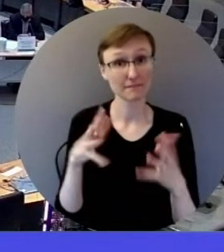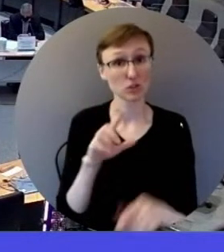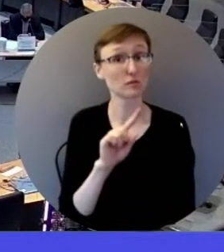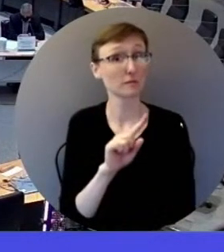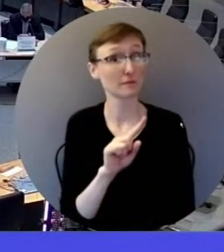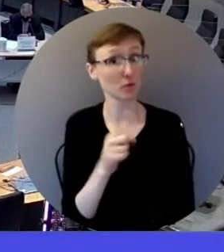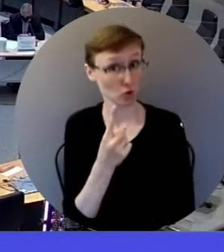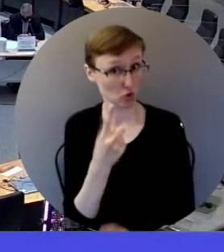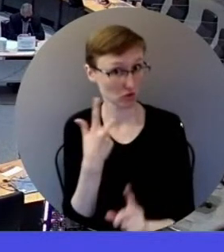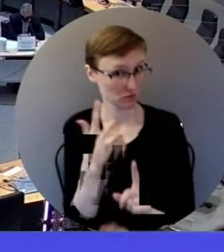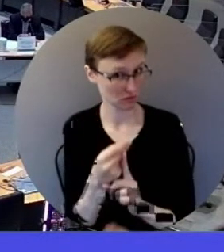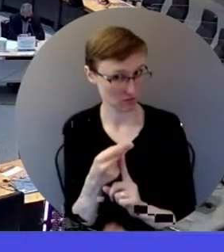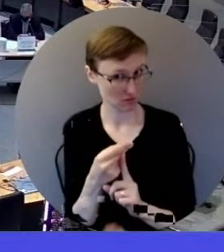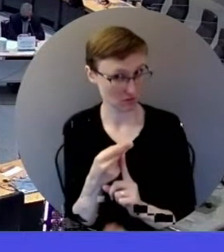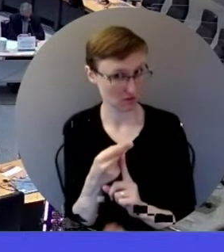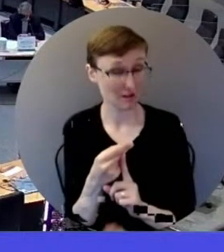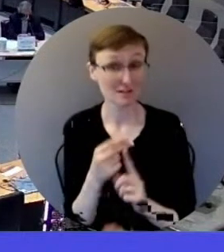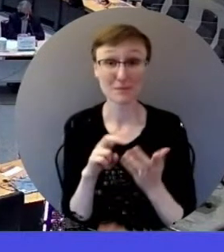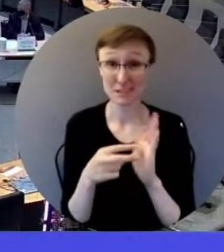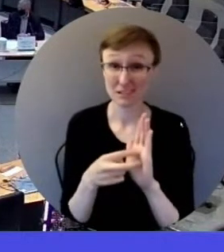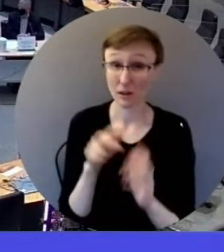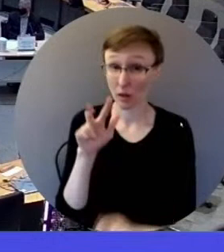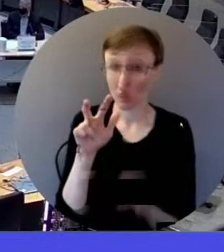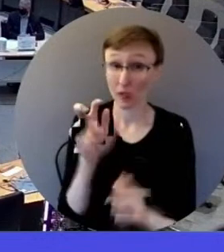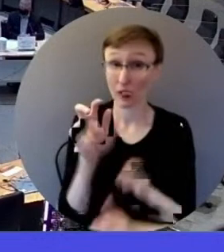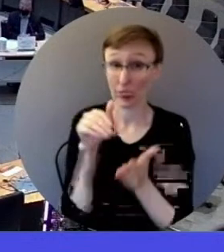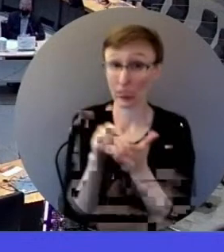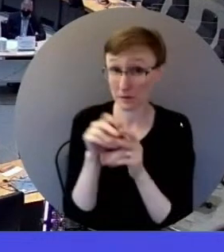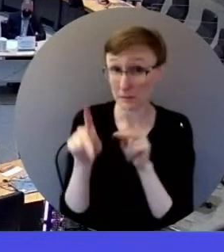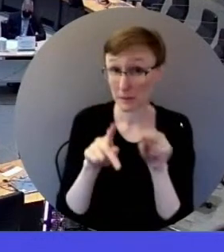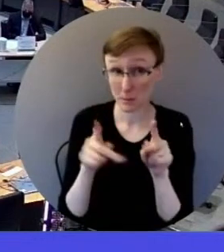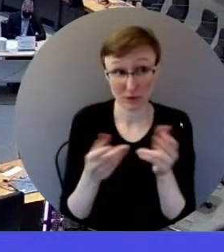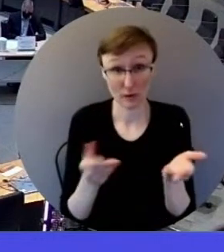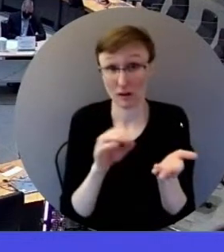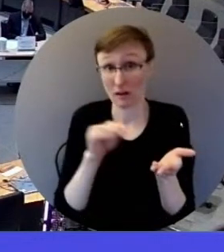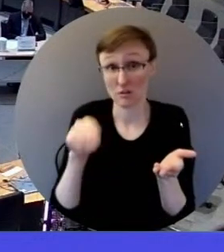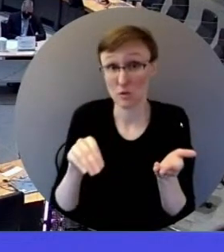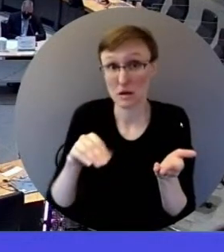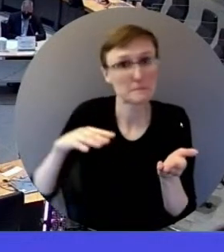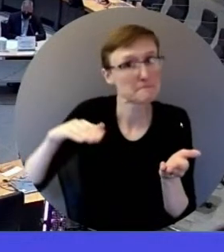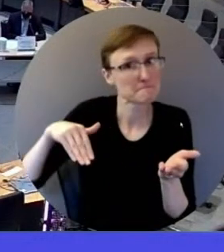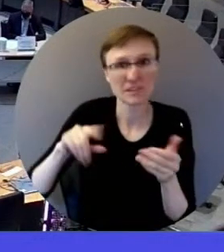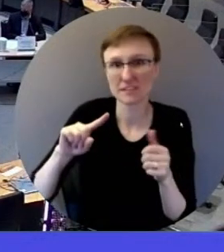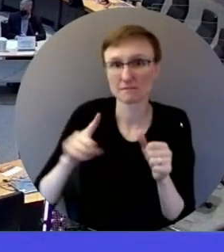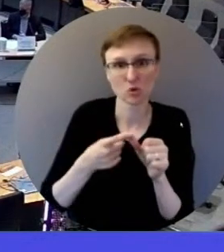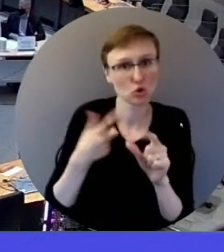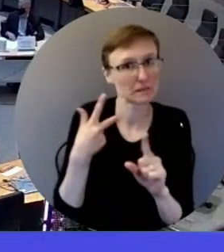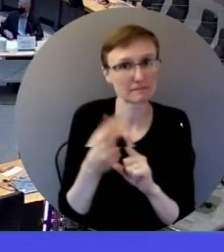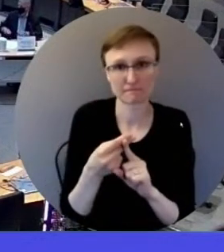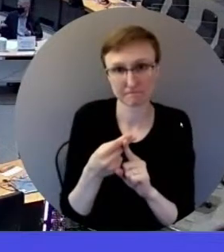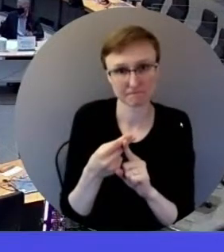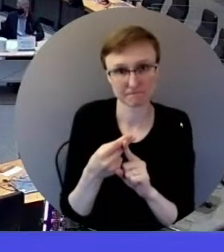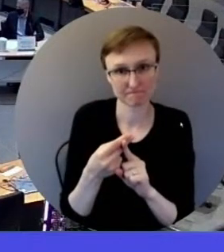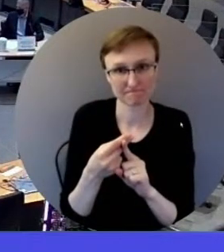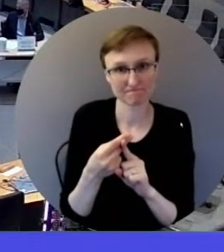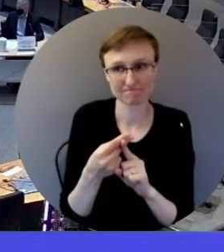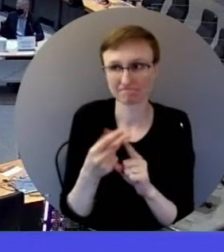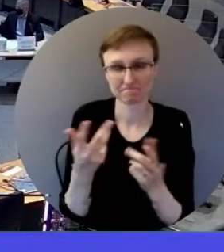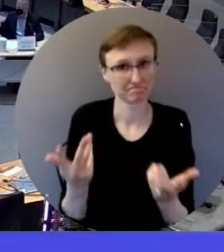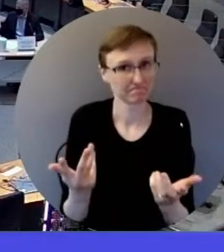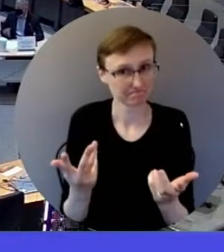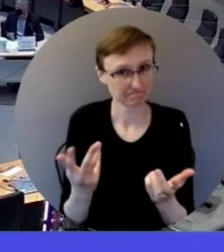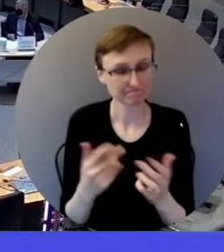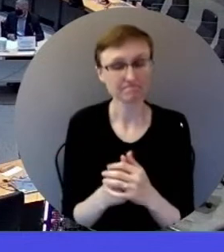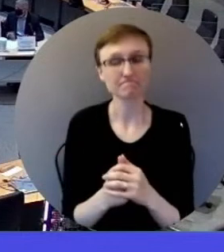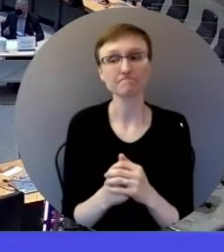are 300,000 people in Ottawa still without a first dose. Now, a number of those